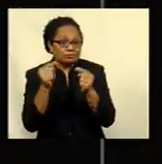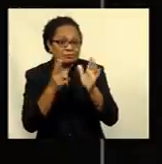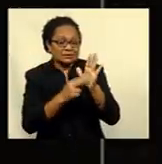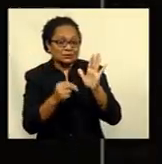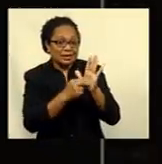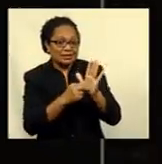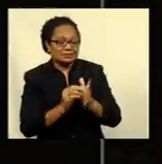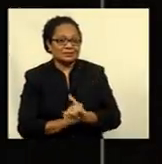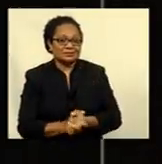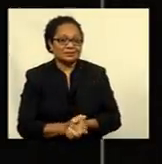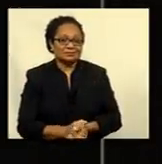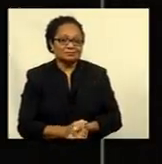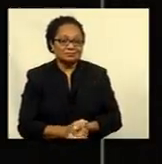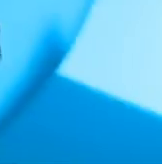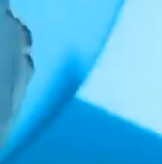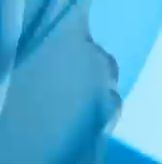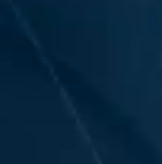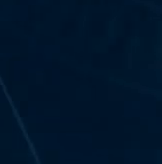Zealand?